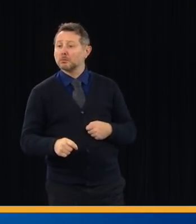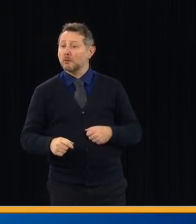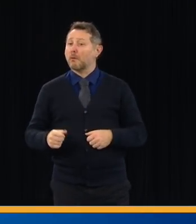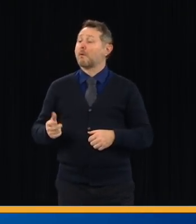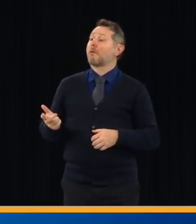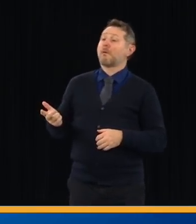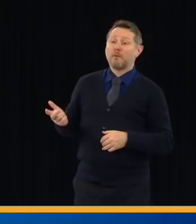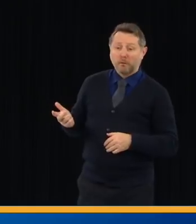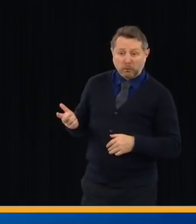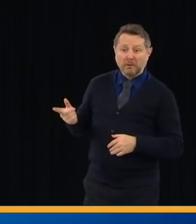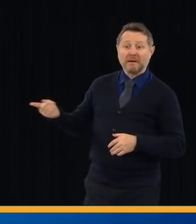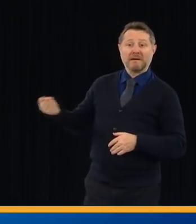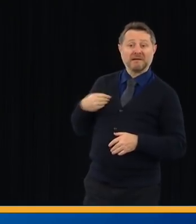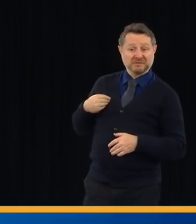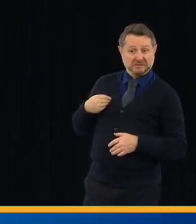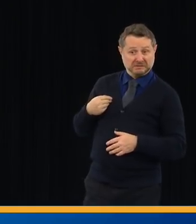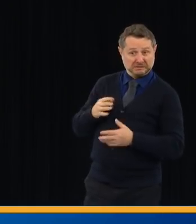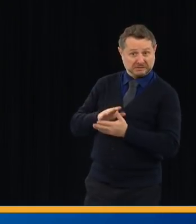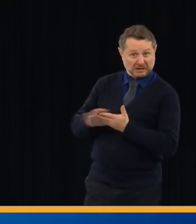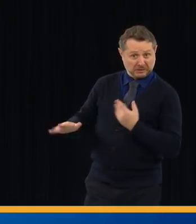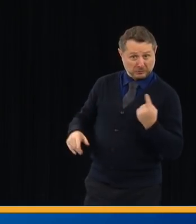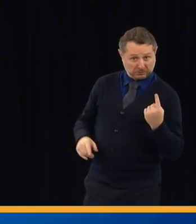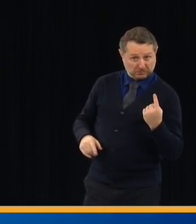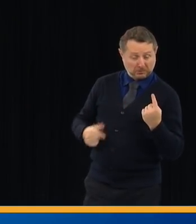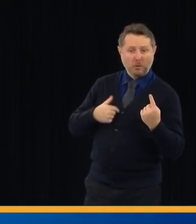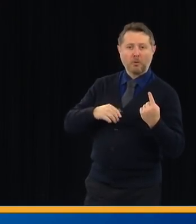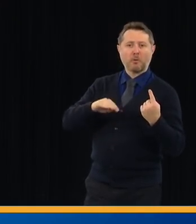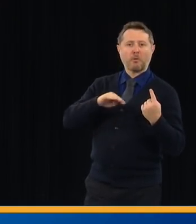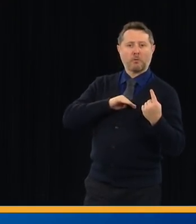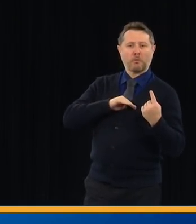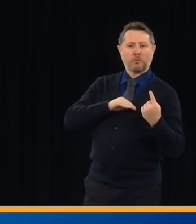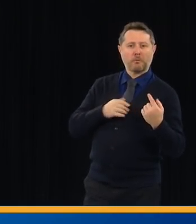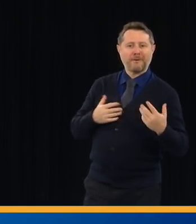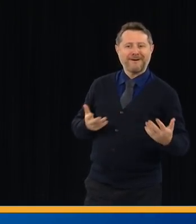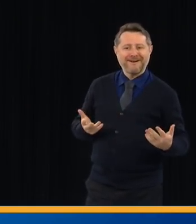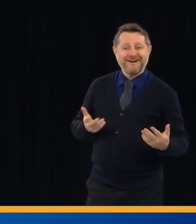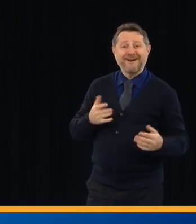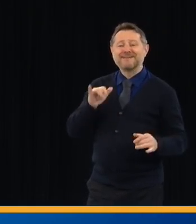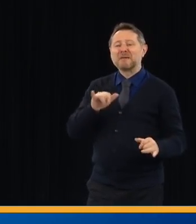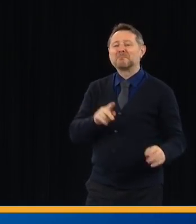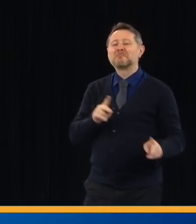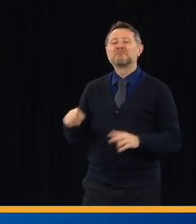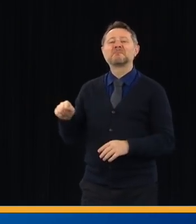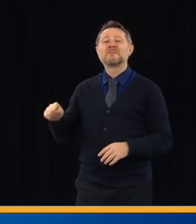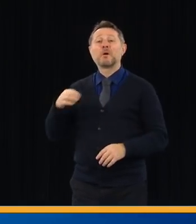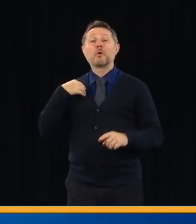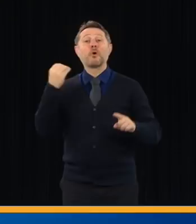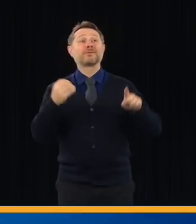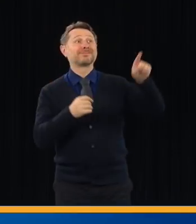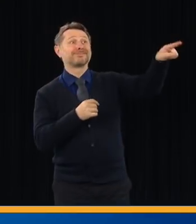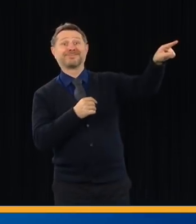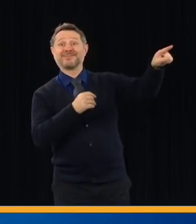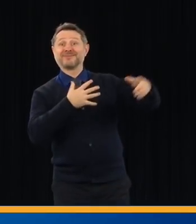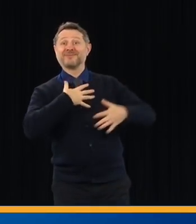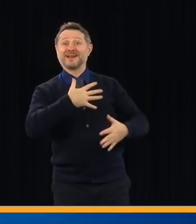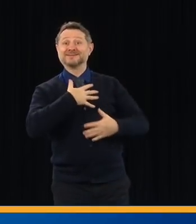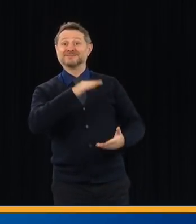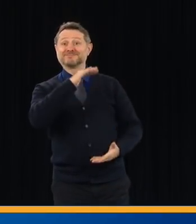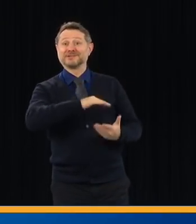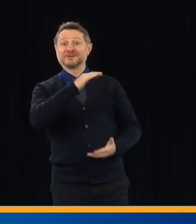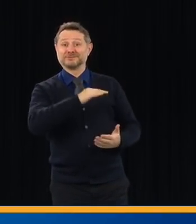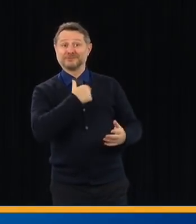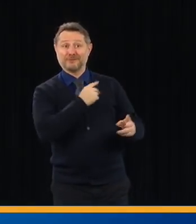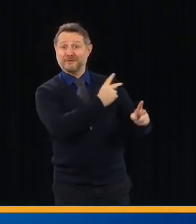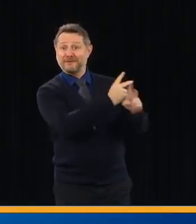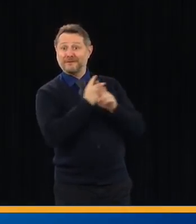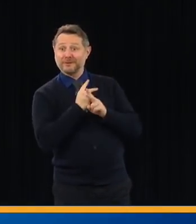back, I am in pretty good shape. State of Oregon has lent us 140